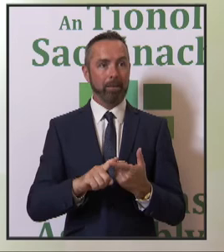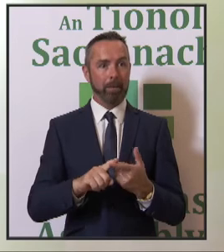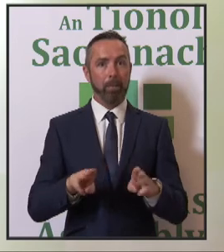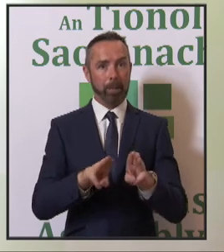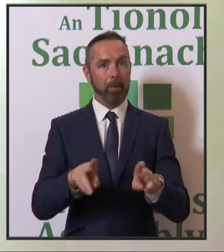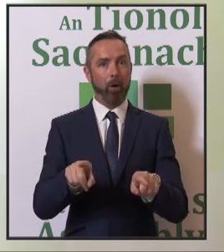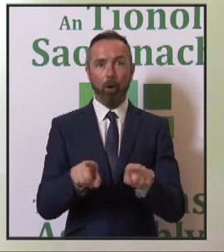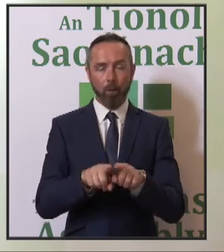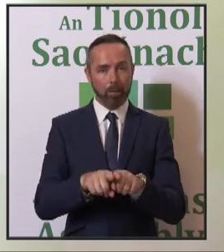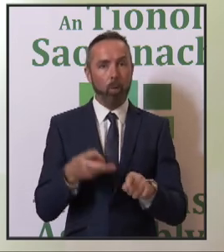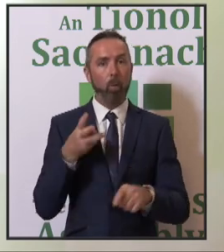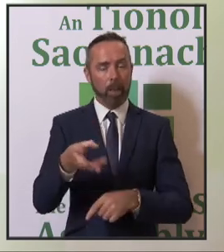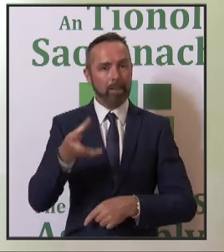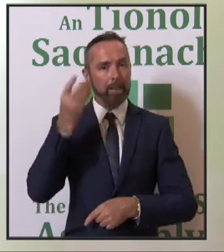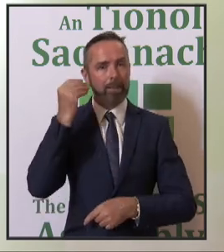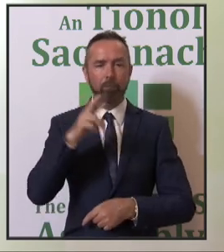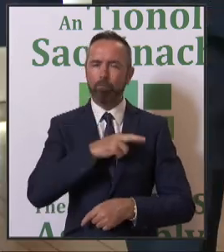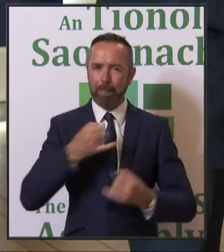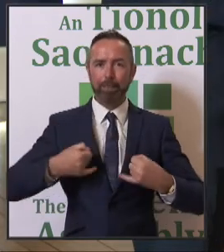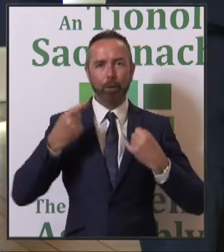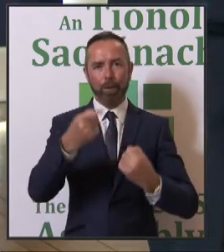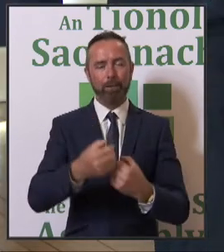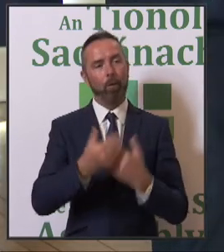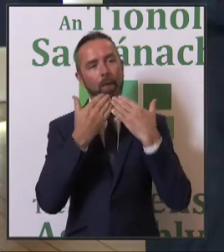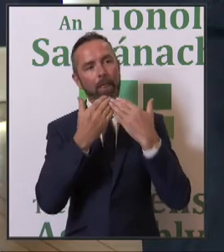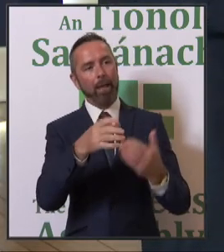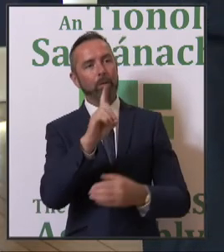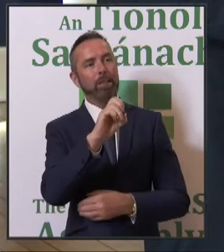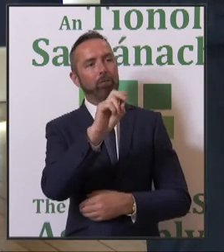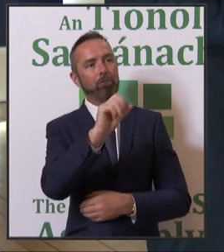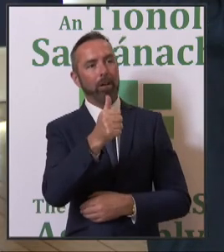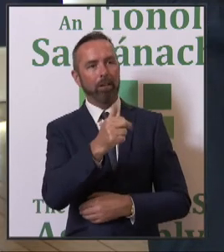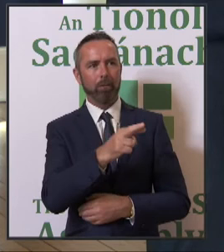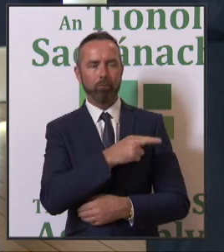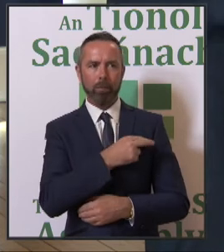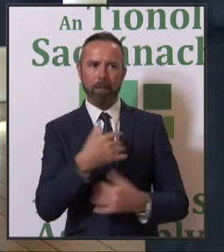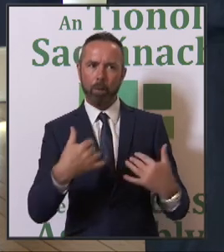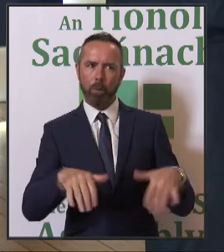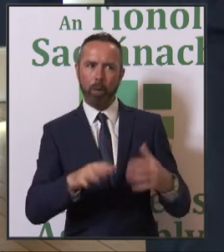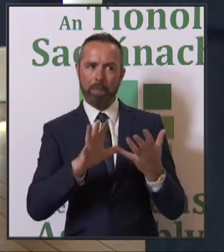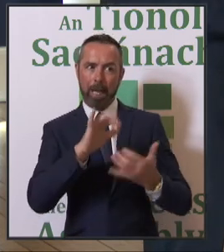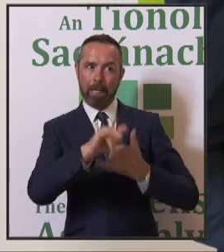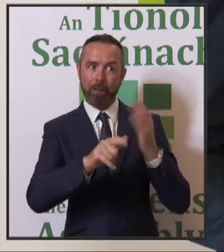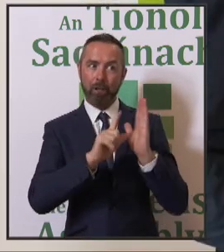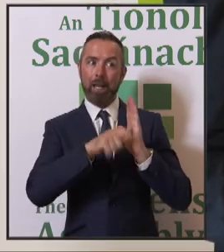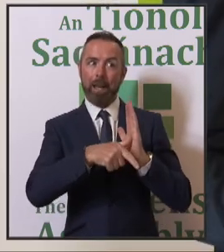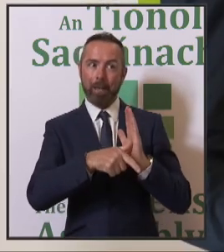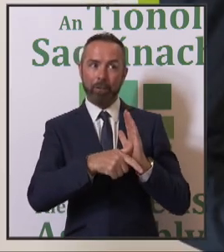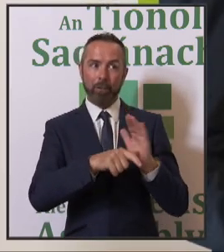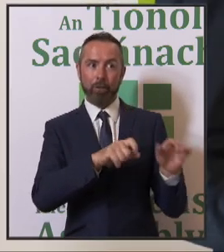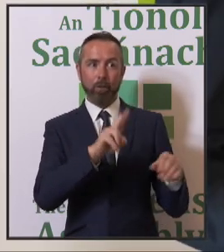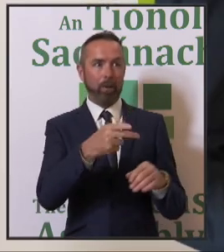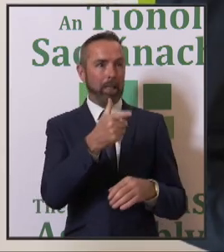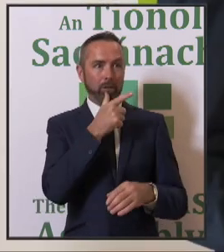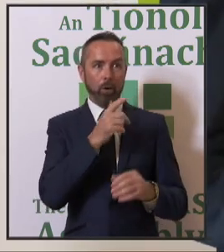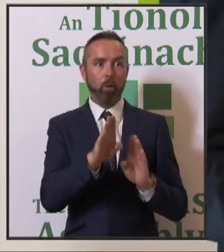people are willing to listen. Okay. Thank you so much, Deirdre. And it's astonishing that even 10 years later, you're able to speak with